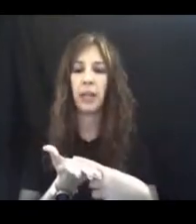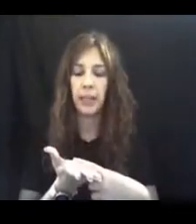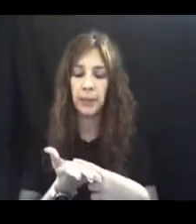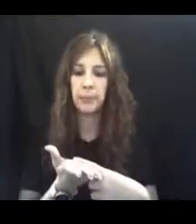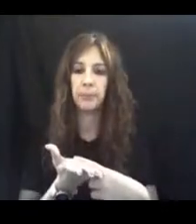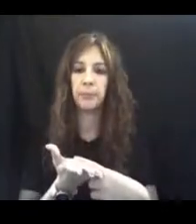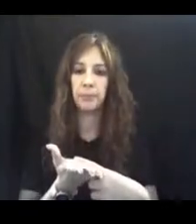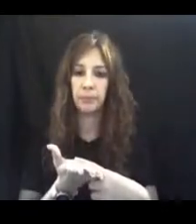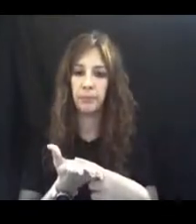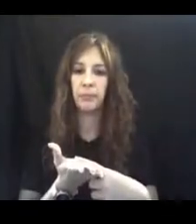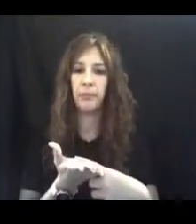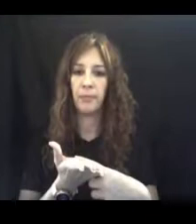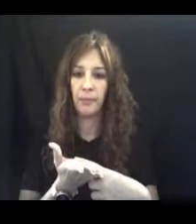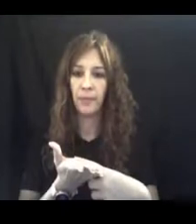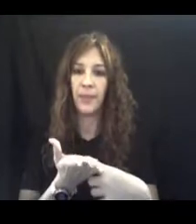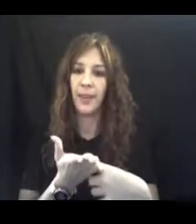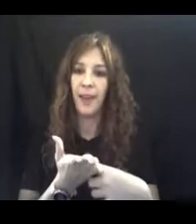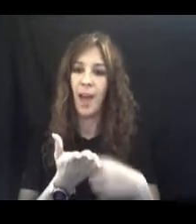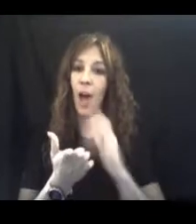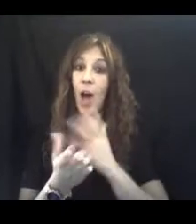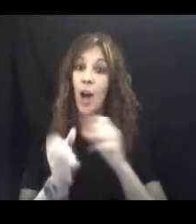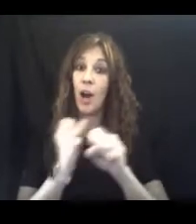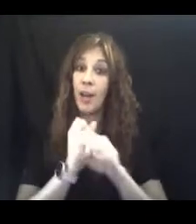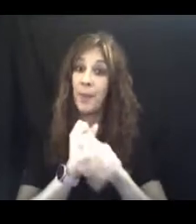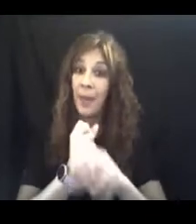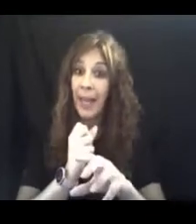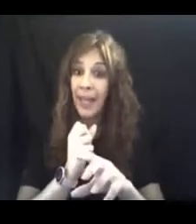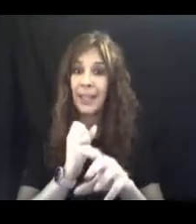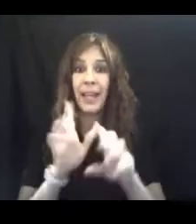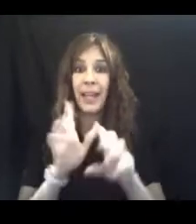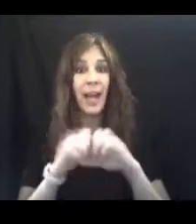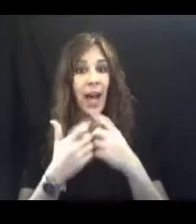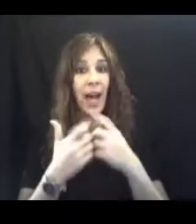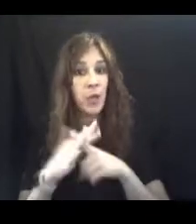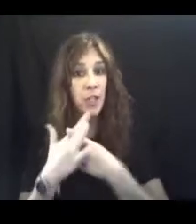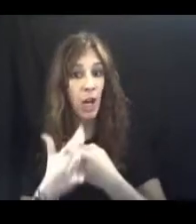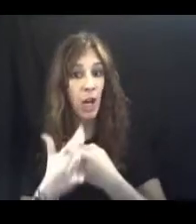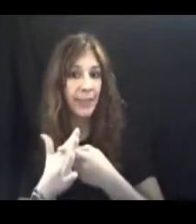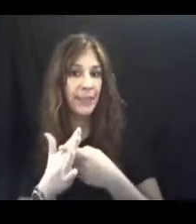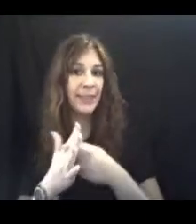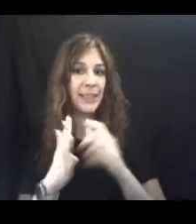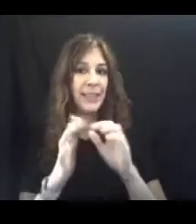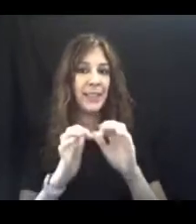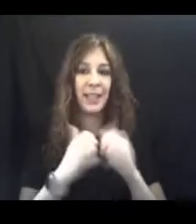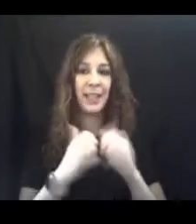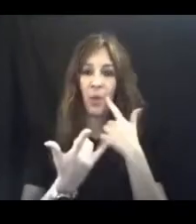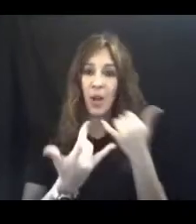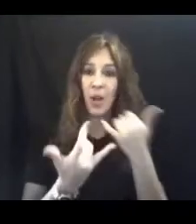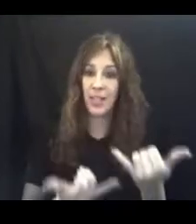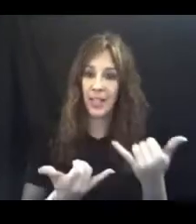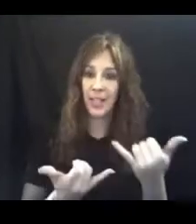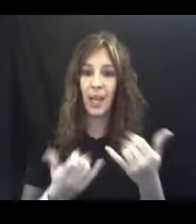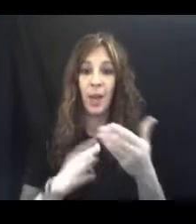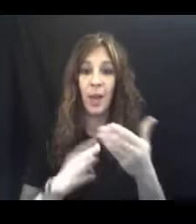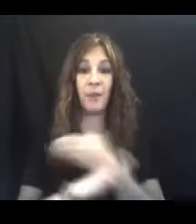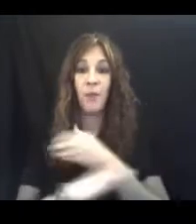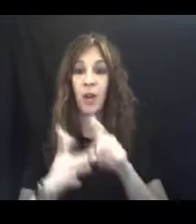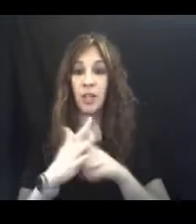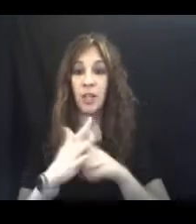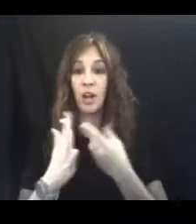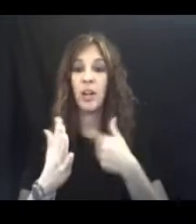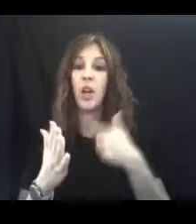the corner store campaign and how we got here. But before we talk about the salad, I'll talk about one more ingredient, which is olive